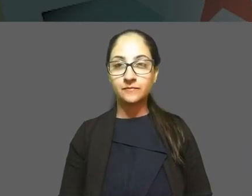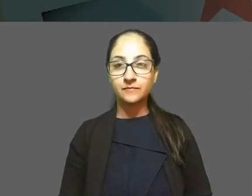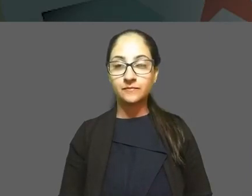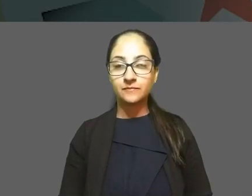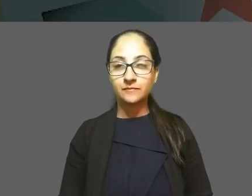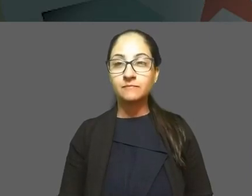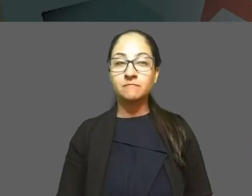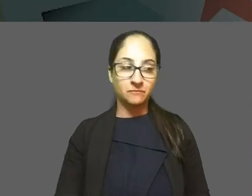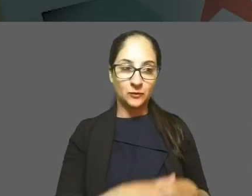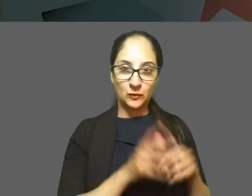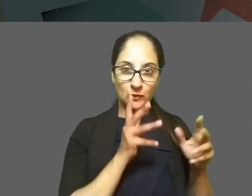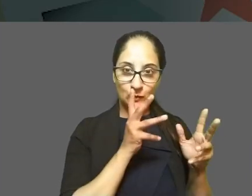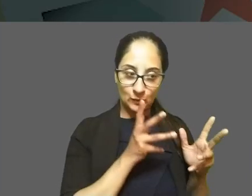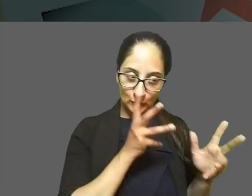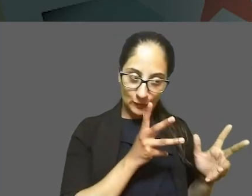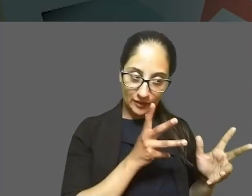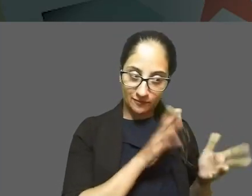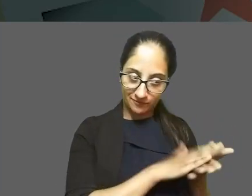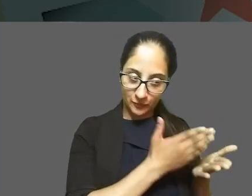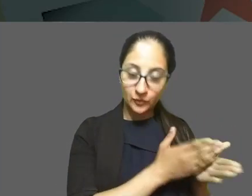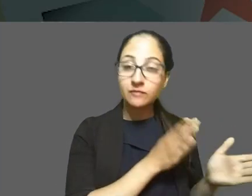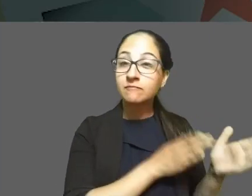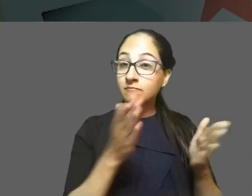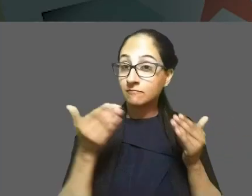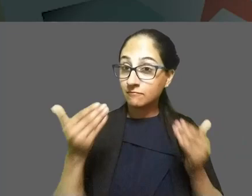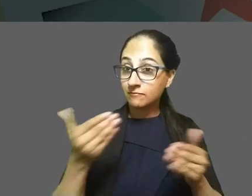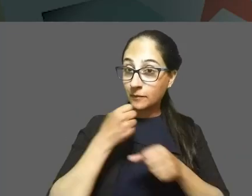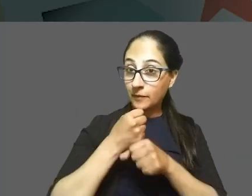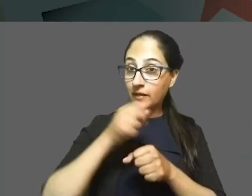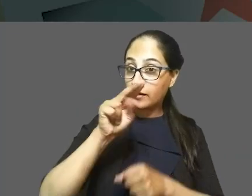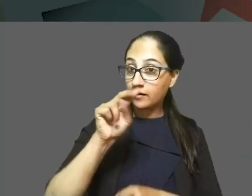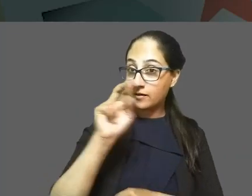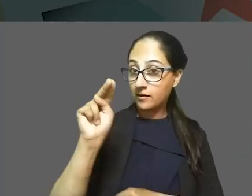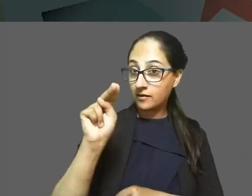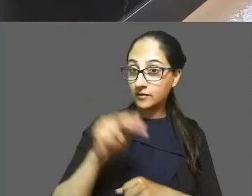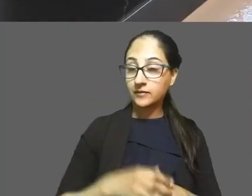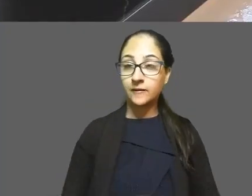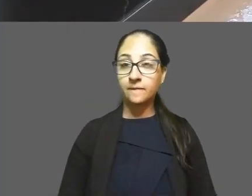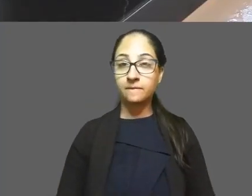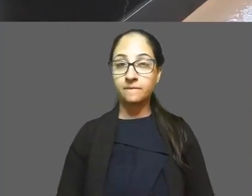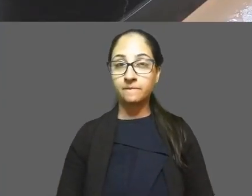Okay. While we wait for that, can we get started on the naan?